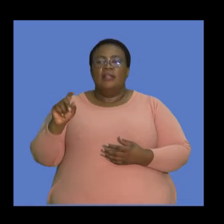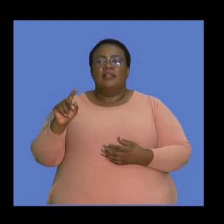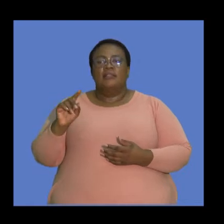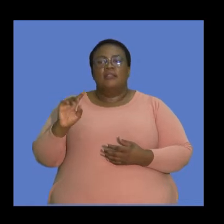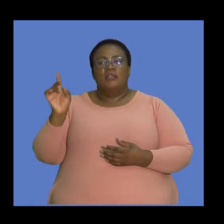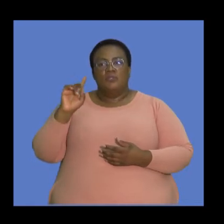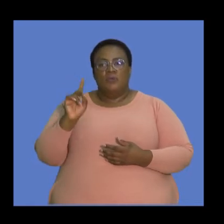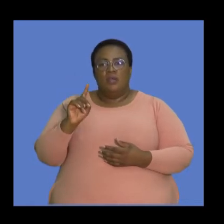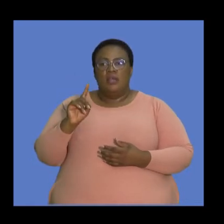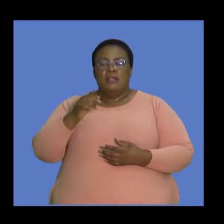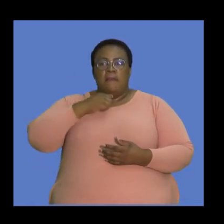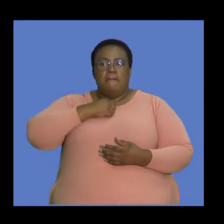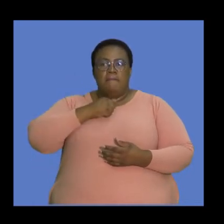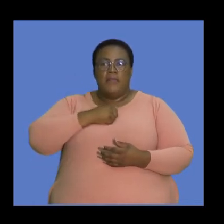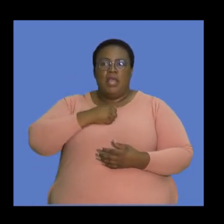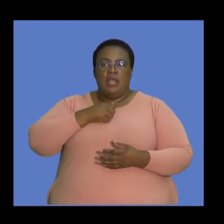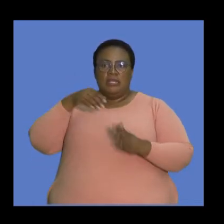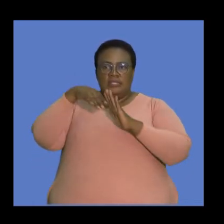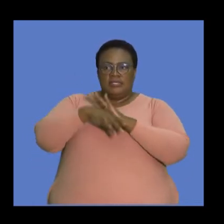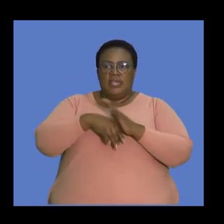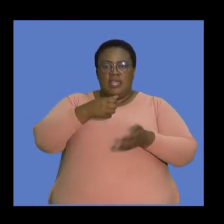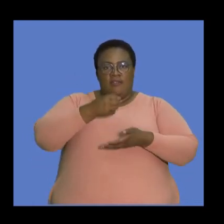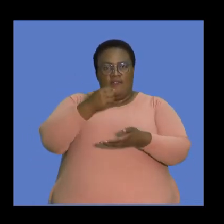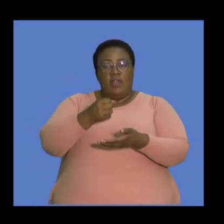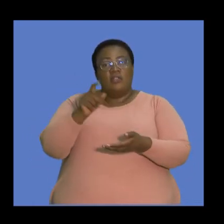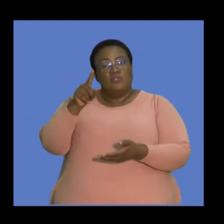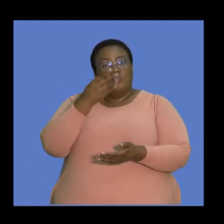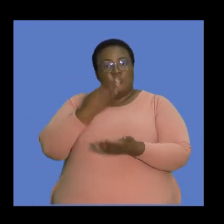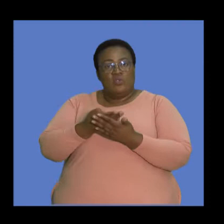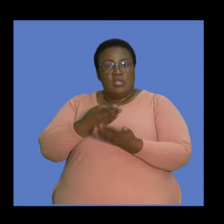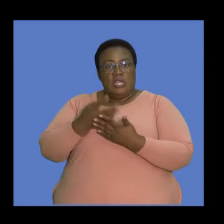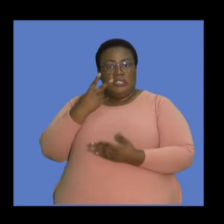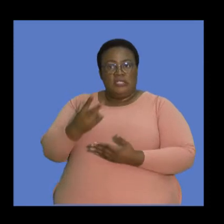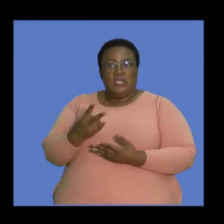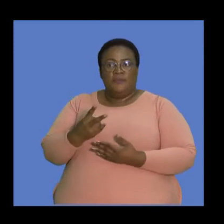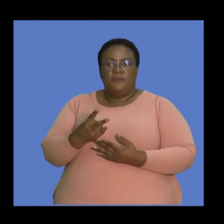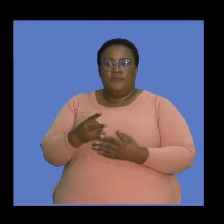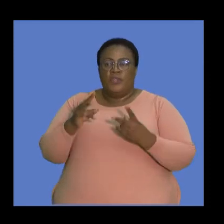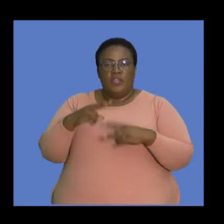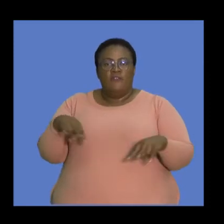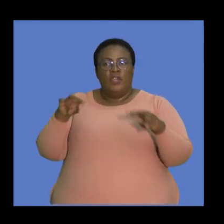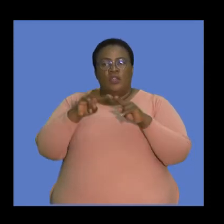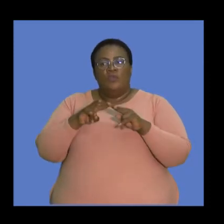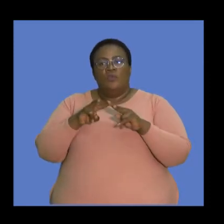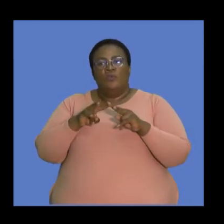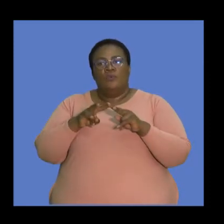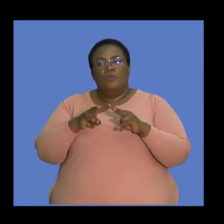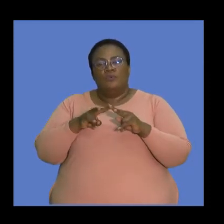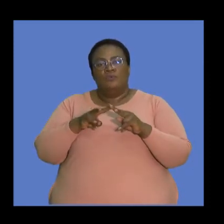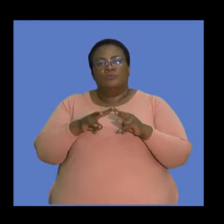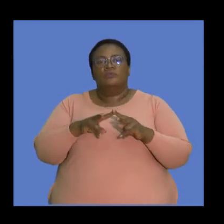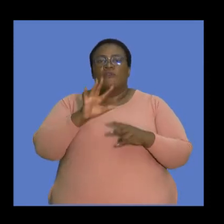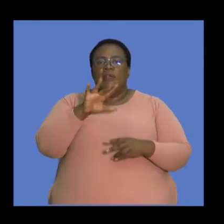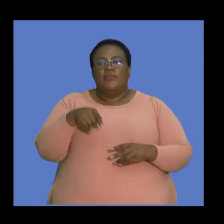5,873, right? So that's what will then be my sinking fund there. So you can see my sinking